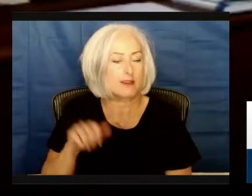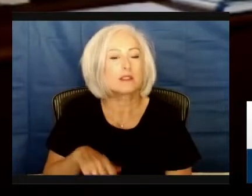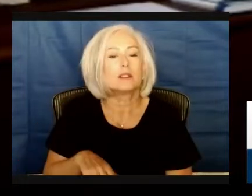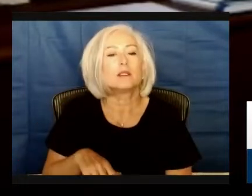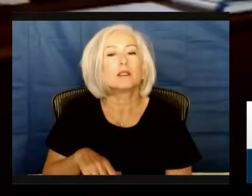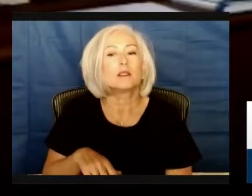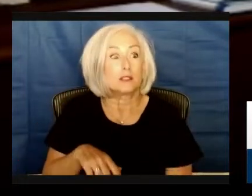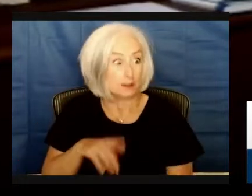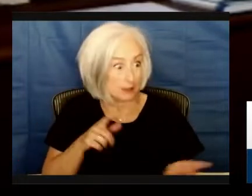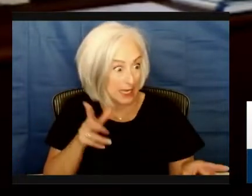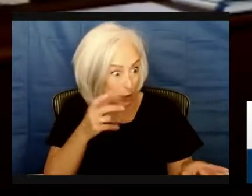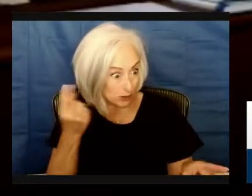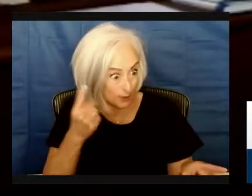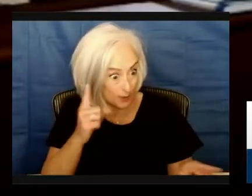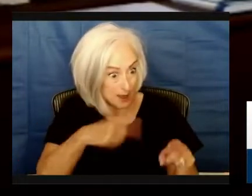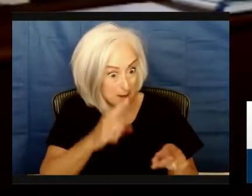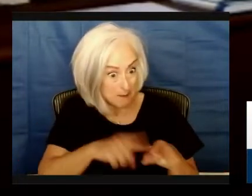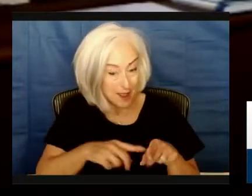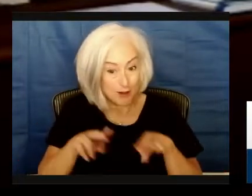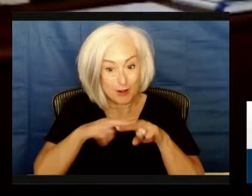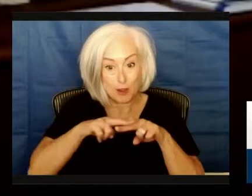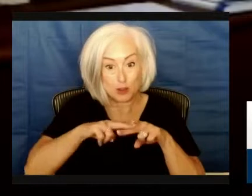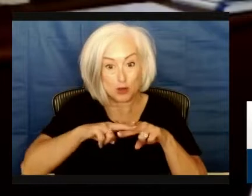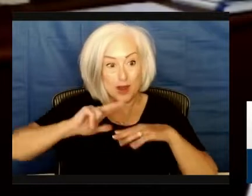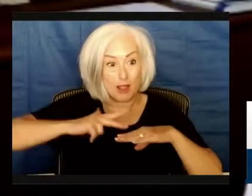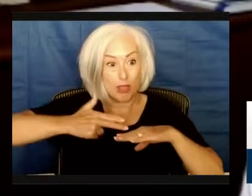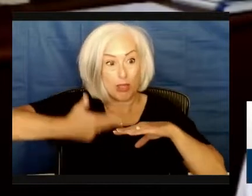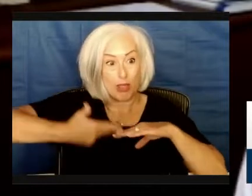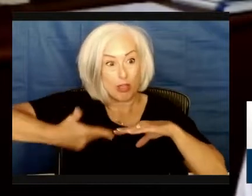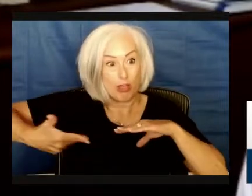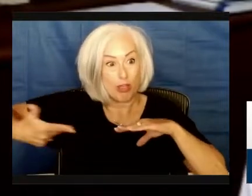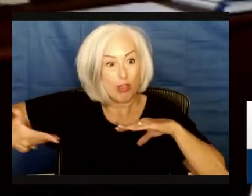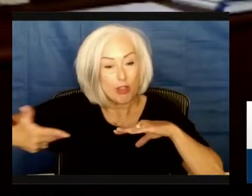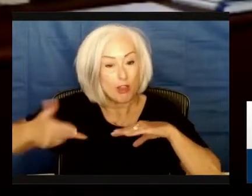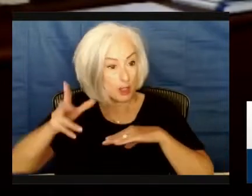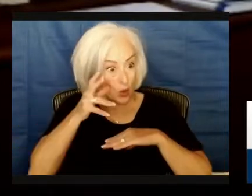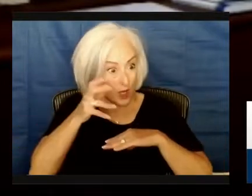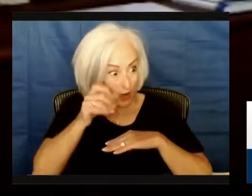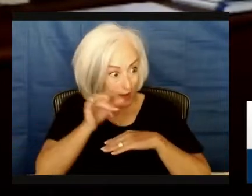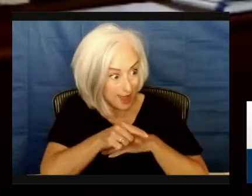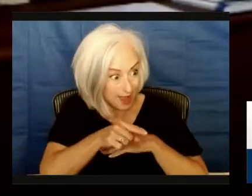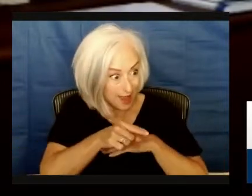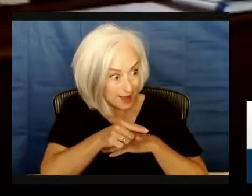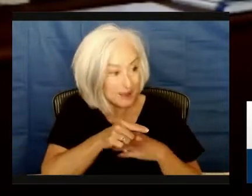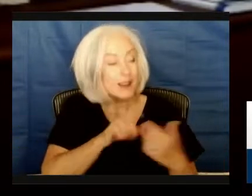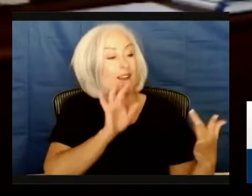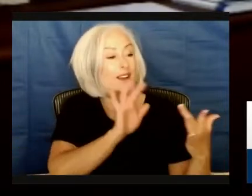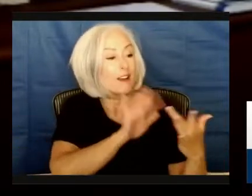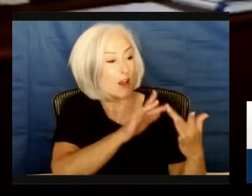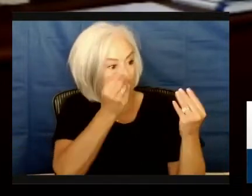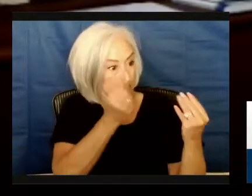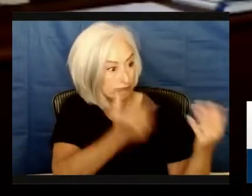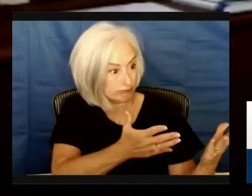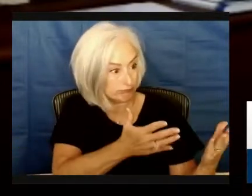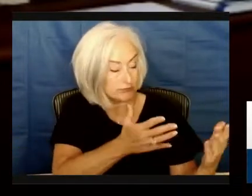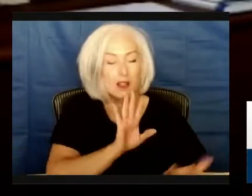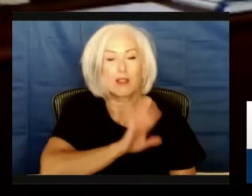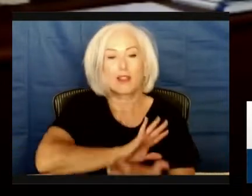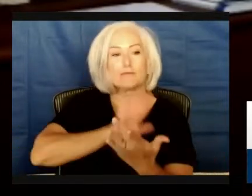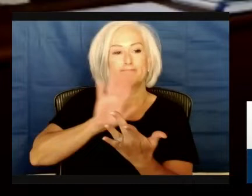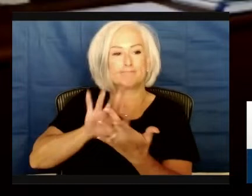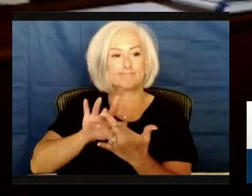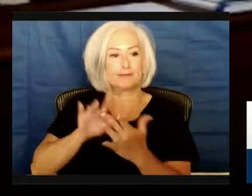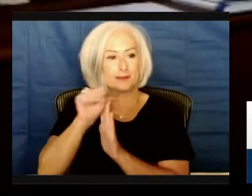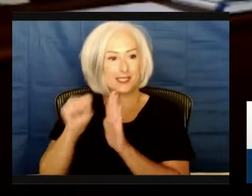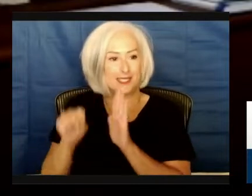I also reached out to the state Department of Public Safety to be able to advise of the information we'd